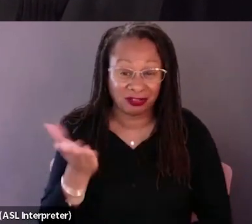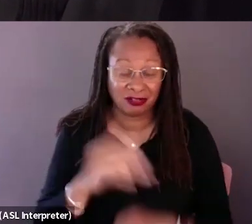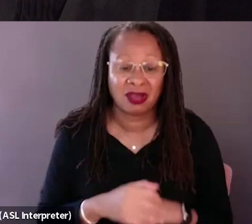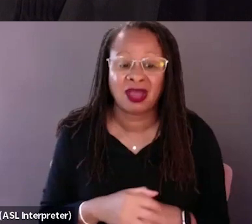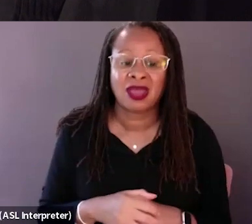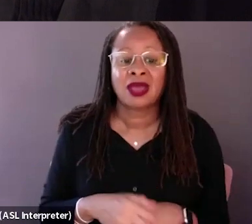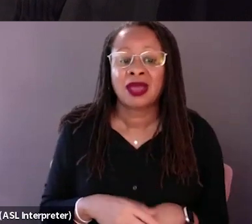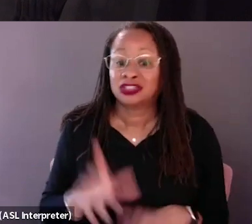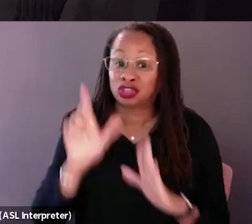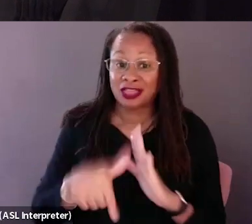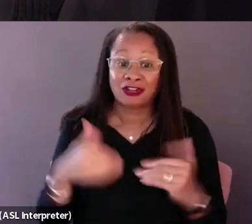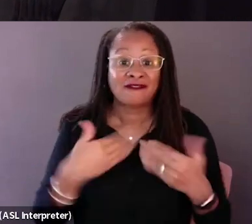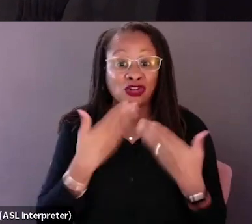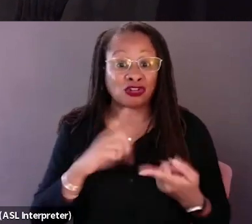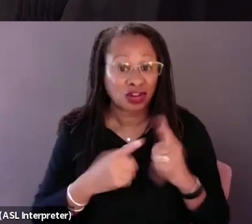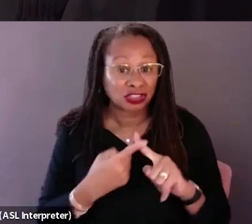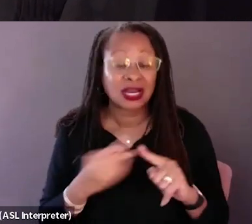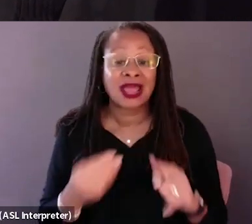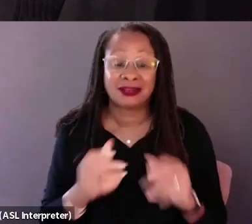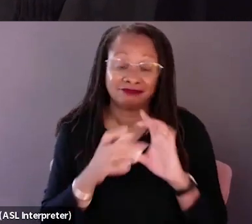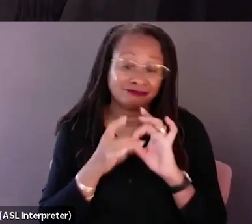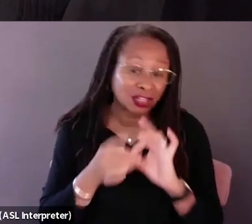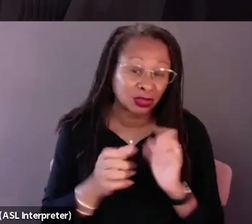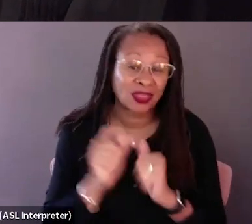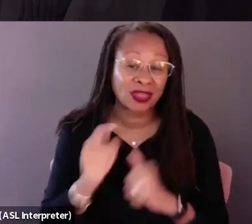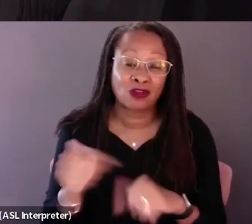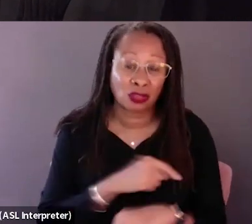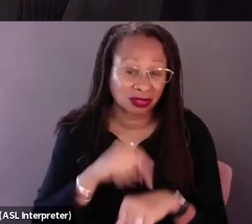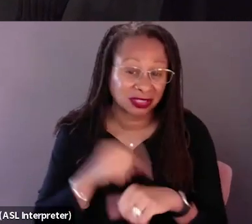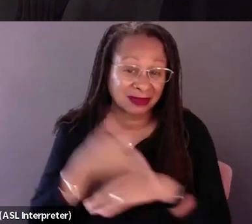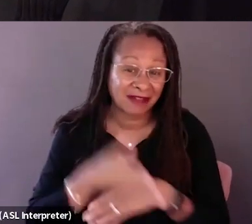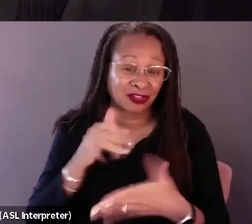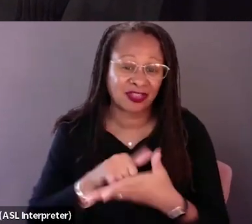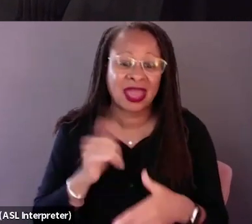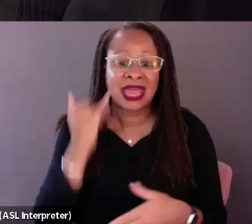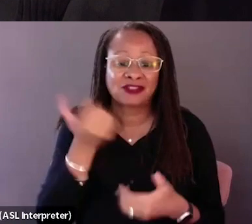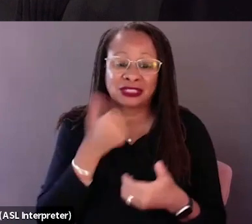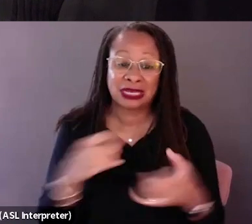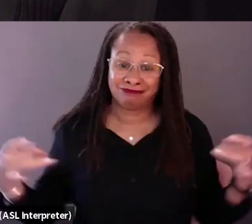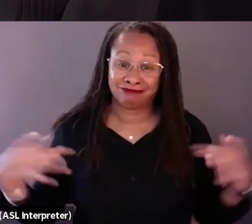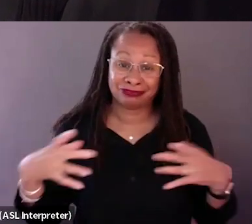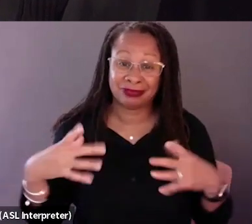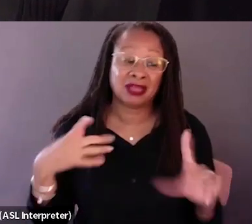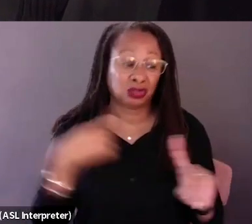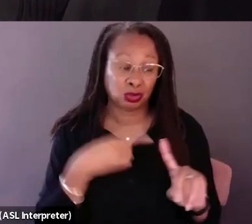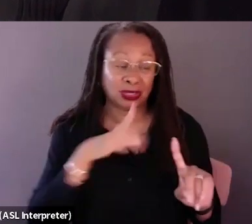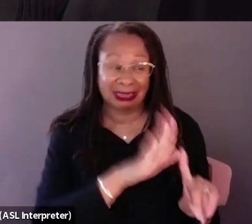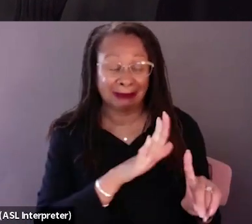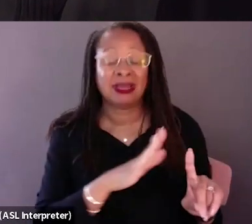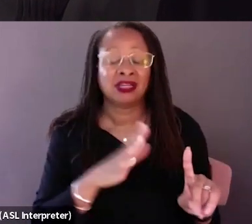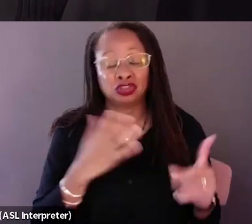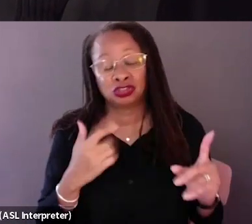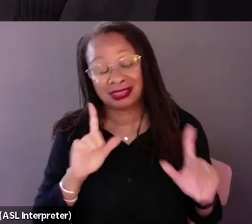good relationship and friendship with Walter Cronkite. So, you know, if there was any animosity towards him on her part. She was able